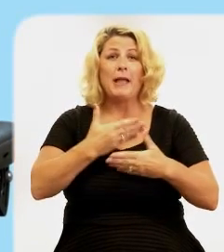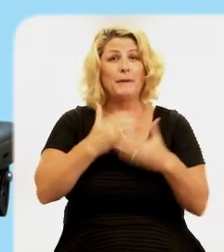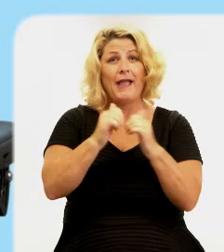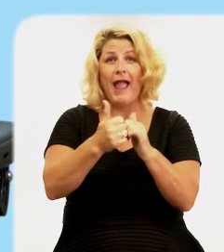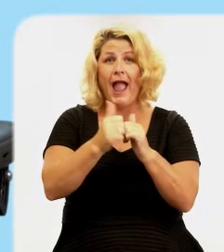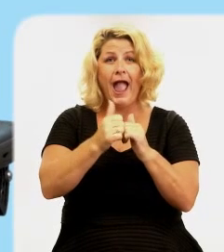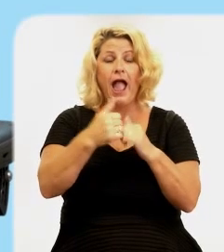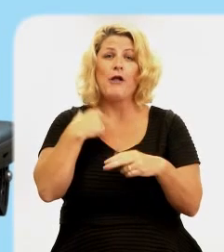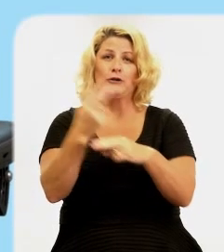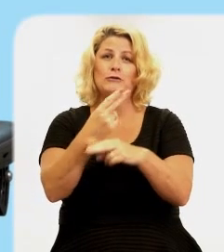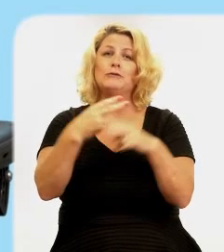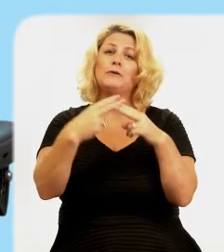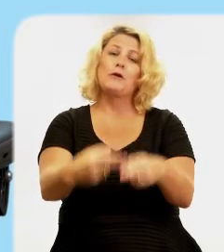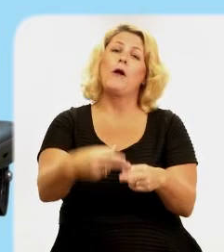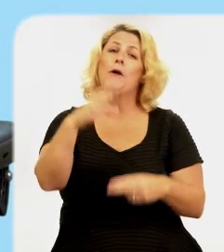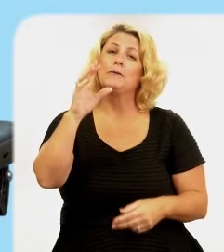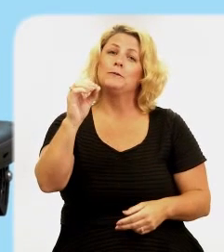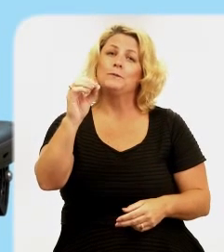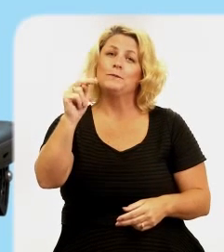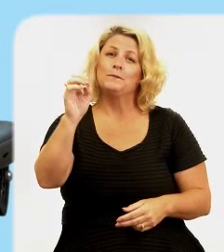just say using,